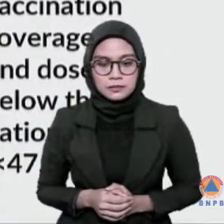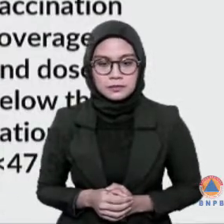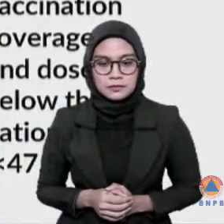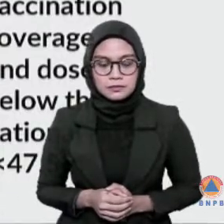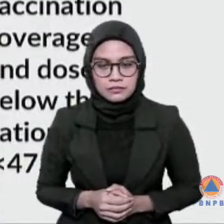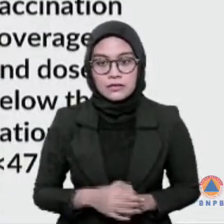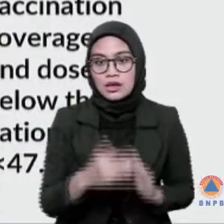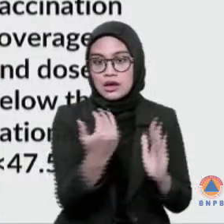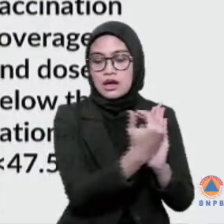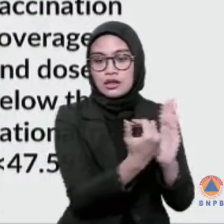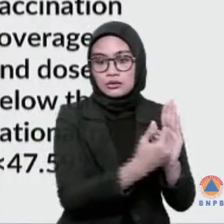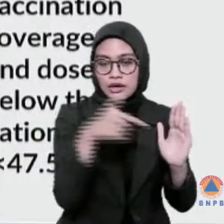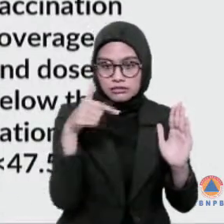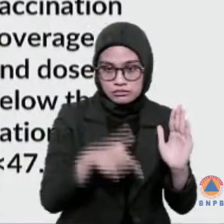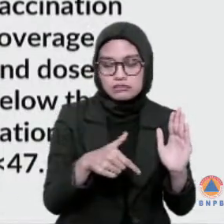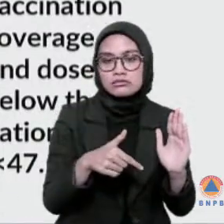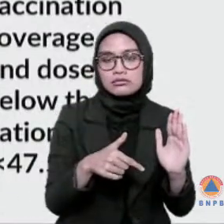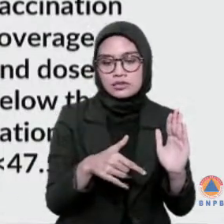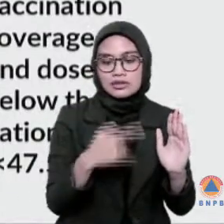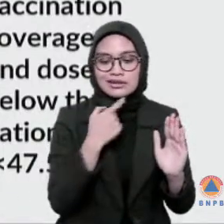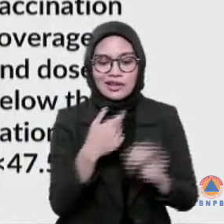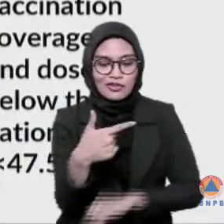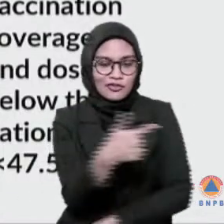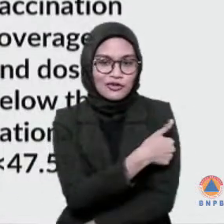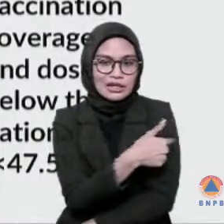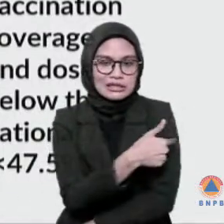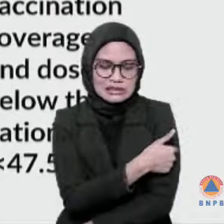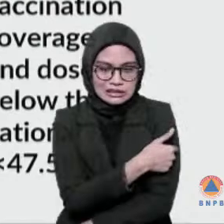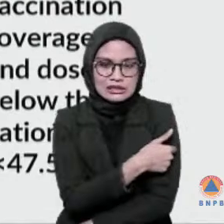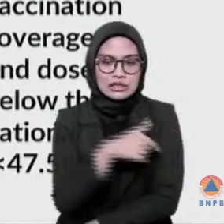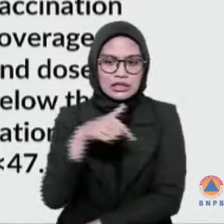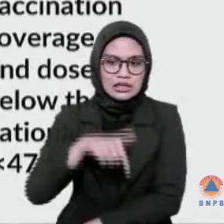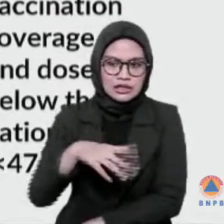the dose 1 vaccine is